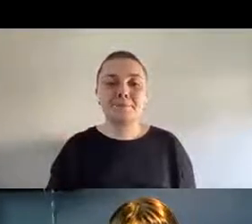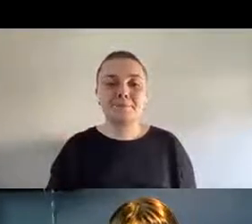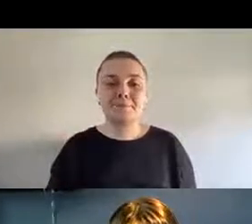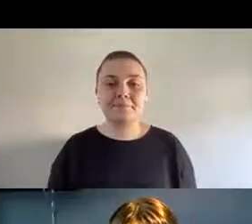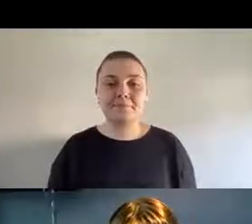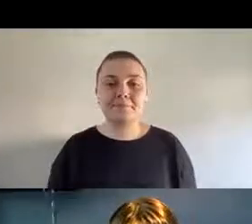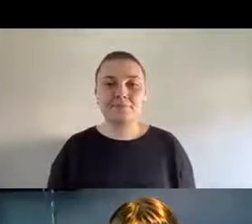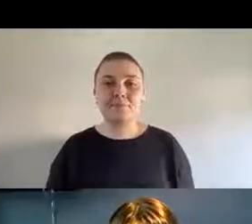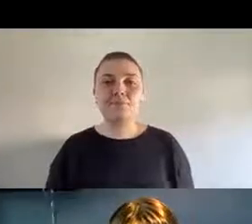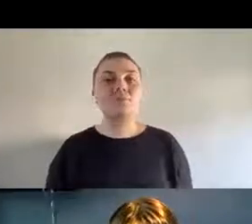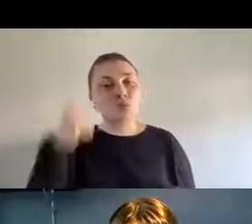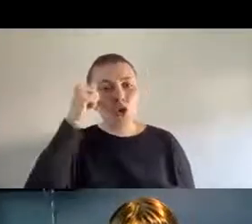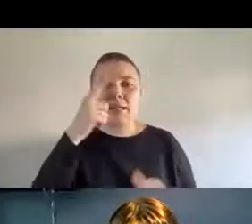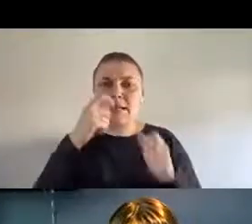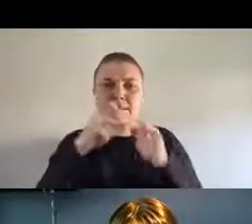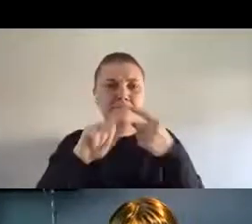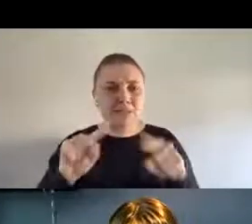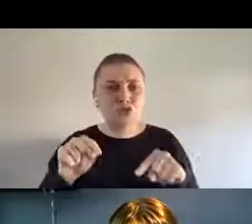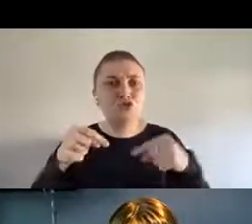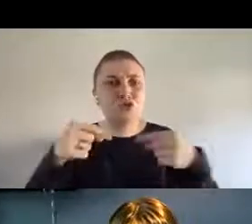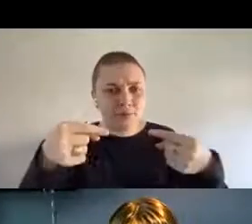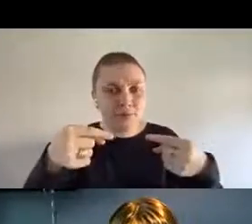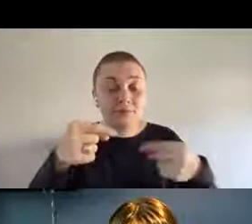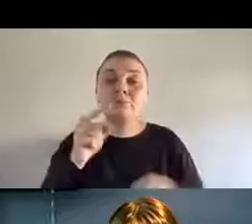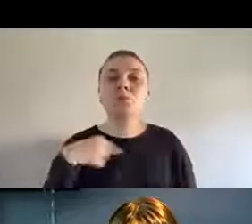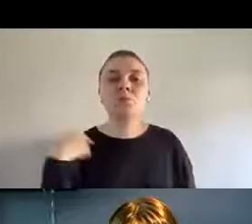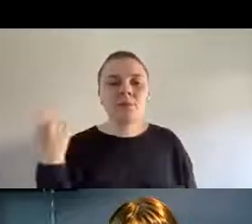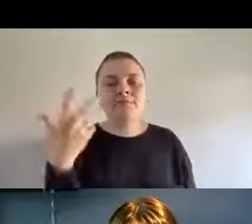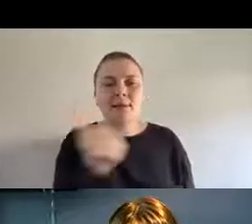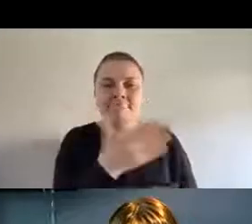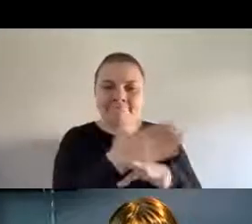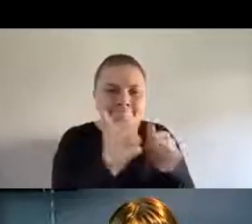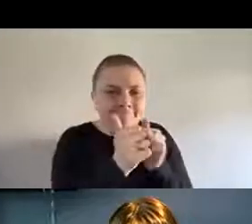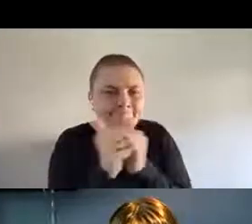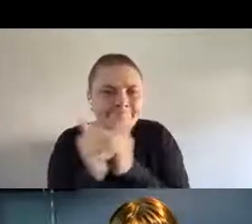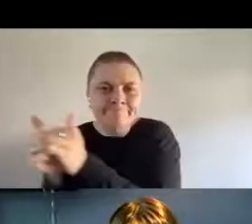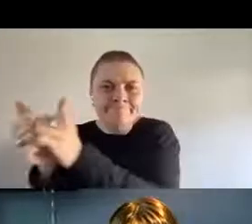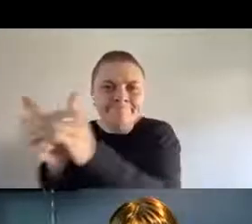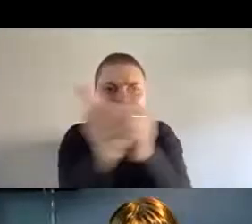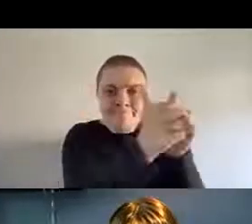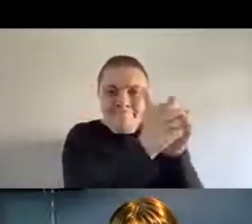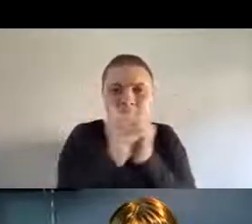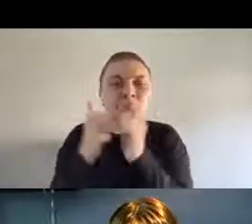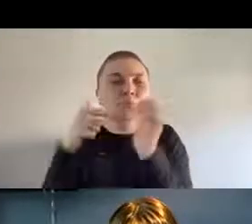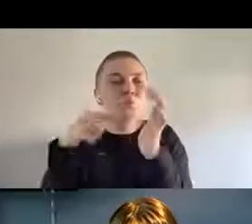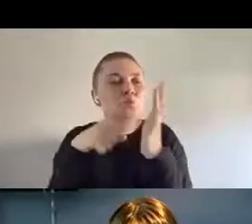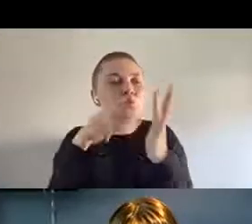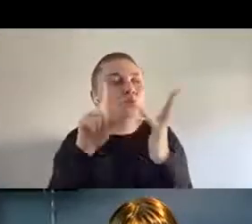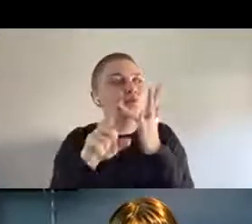although it can be challenging at times, we must all work together to